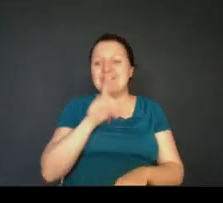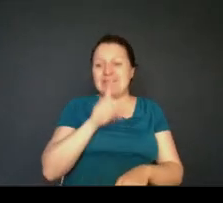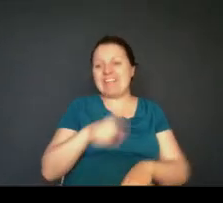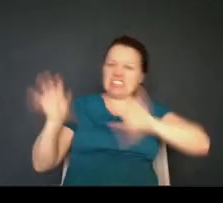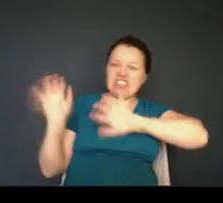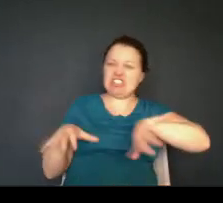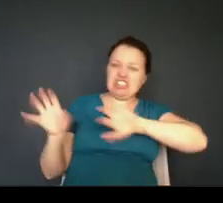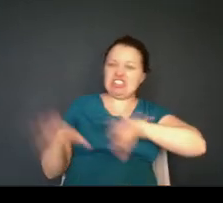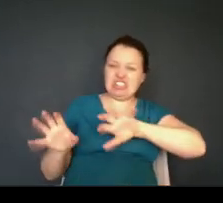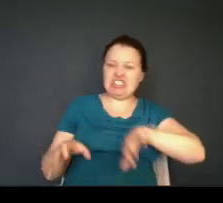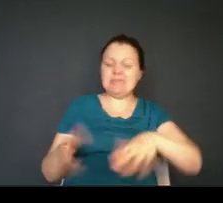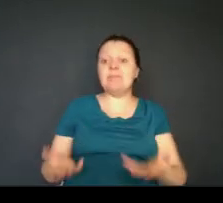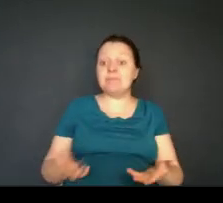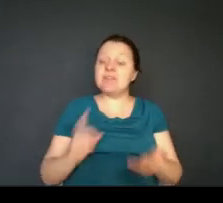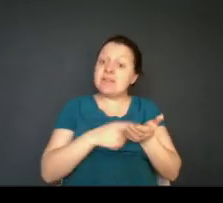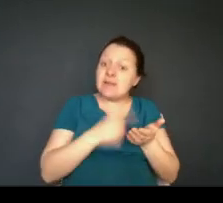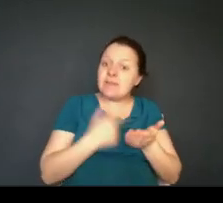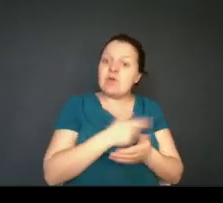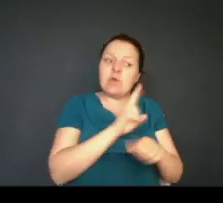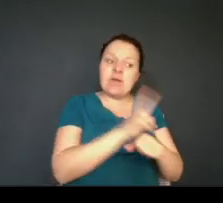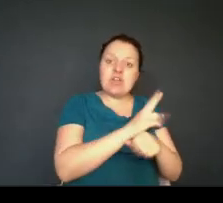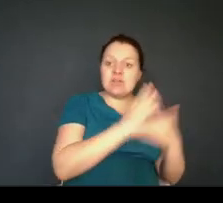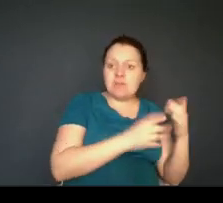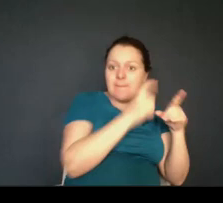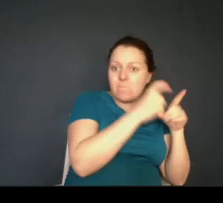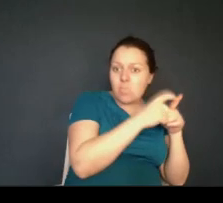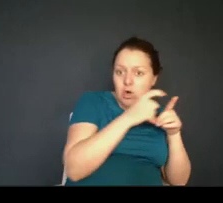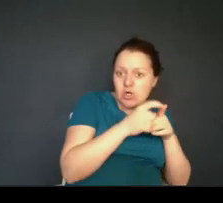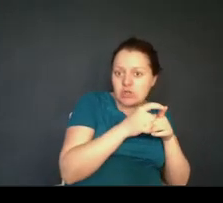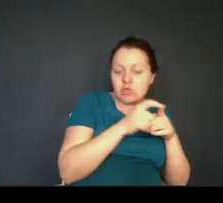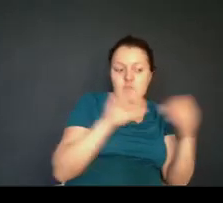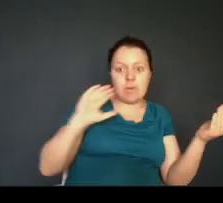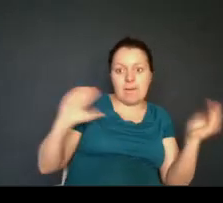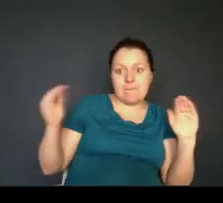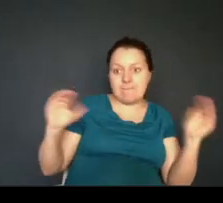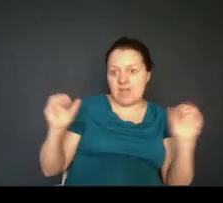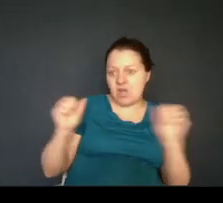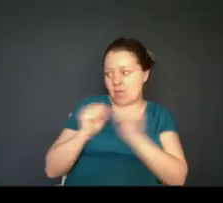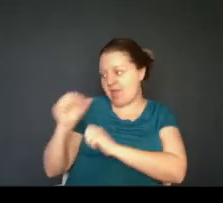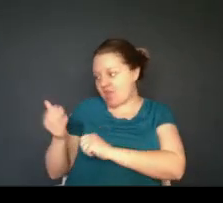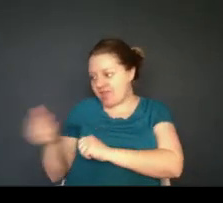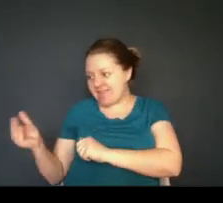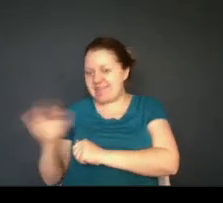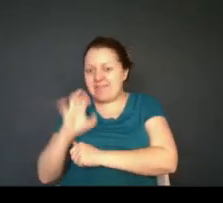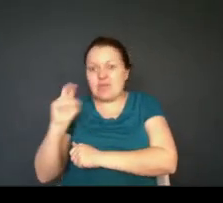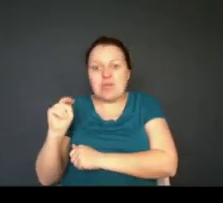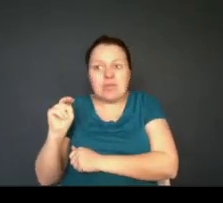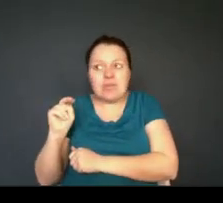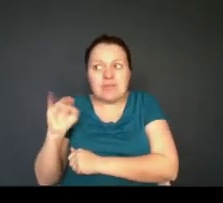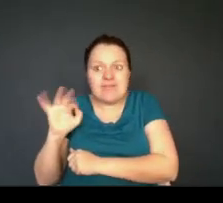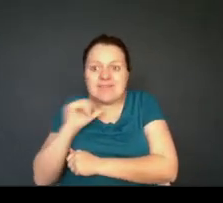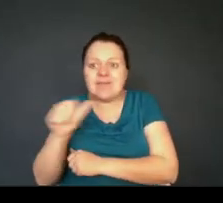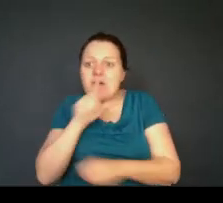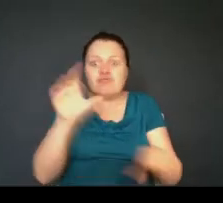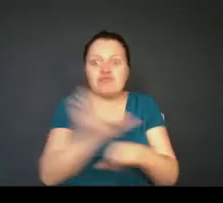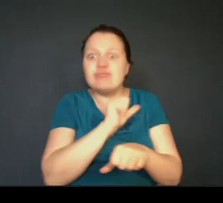use words to compare other things, even though that's not literally what they are. Sometimes